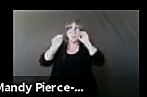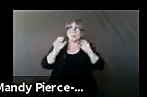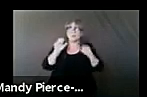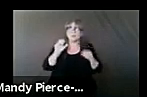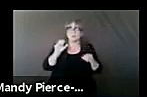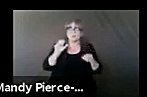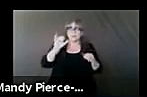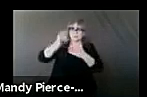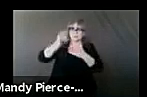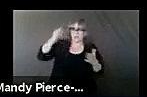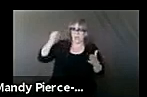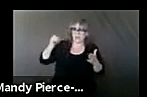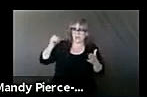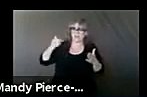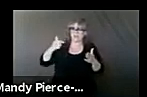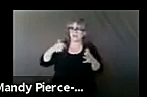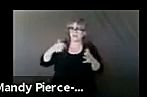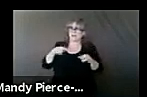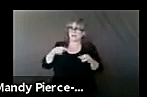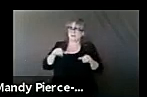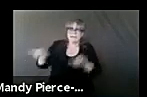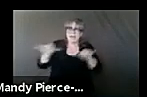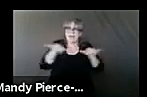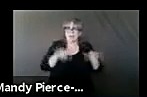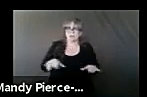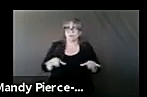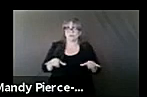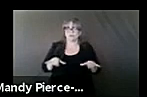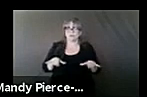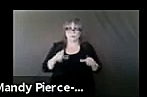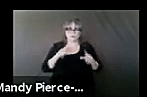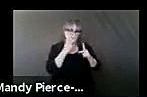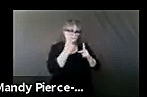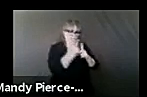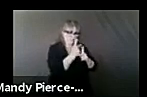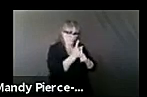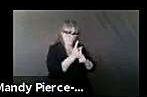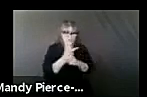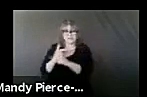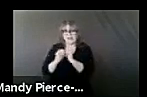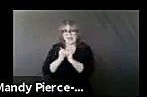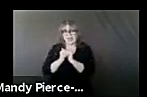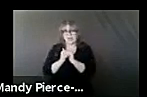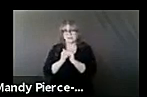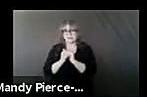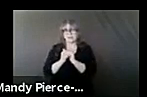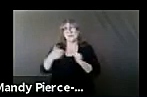do you do this? Well, we recommend and are expecting that every hospital